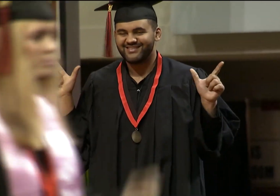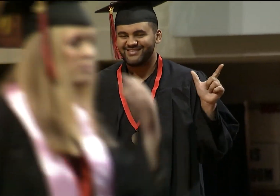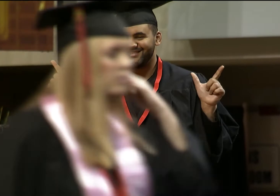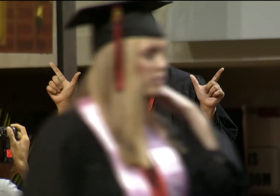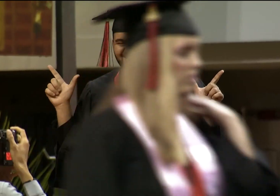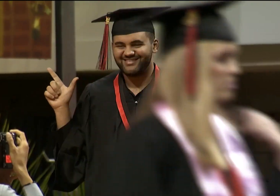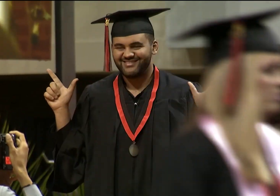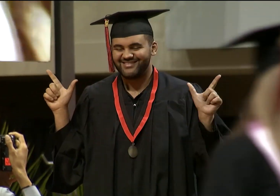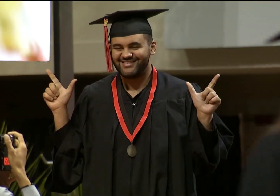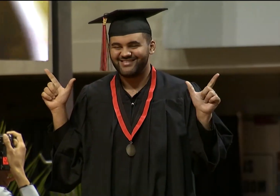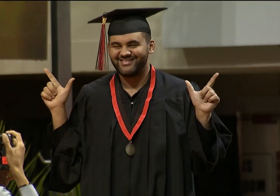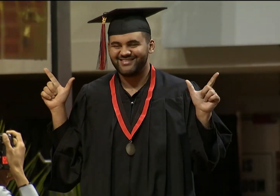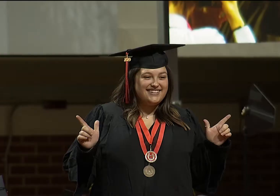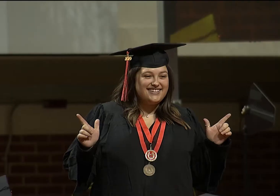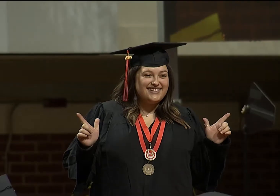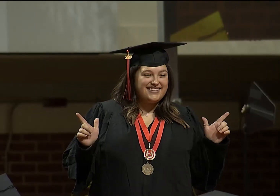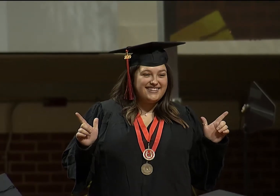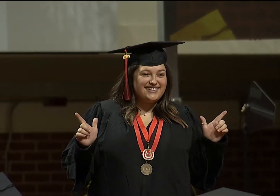Dalton Pettigrew.